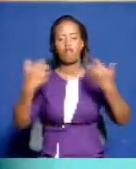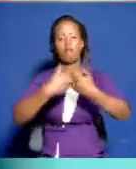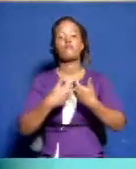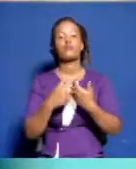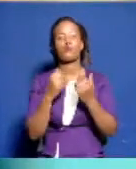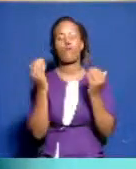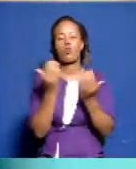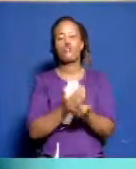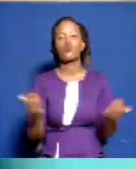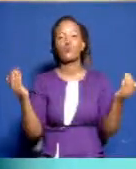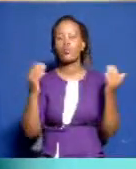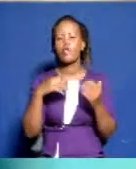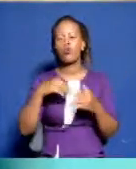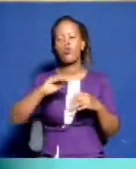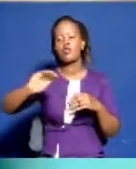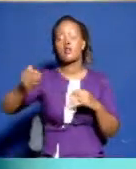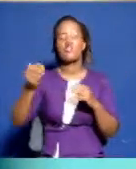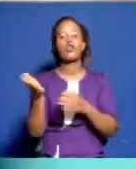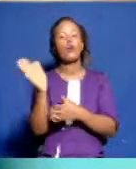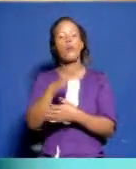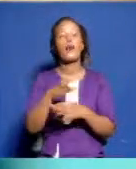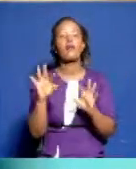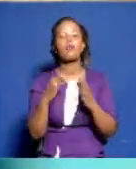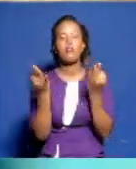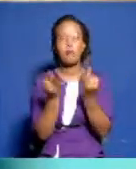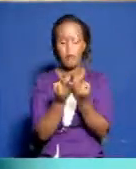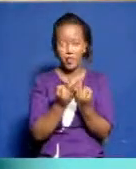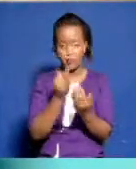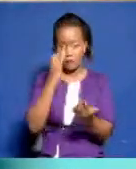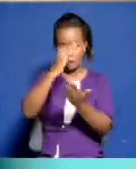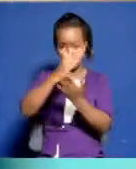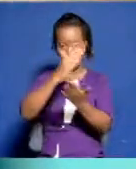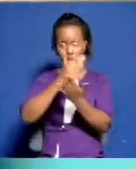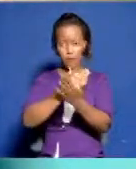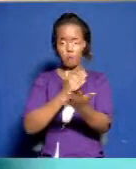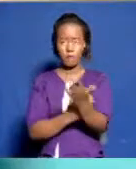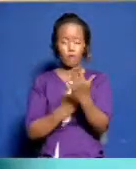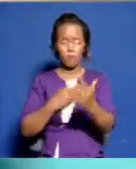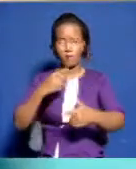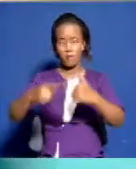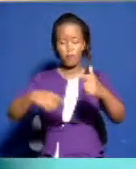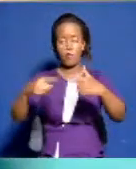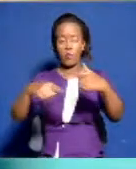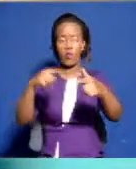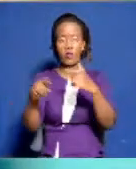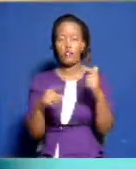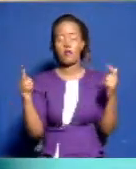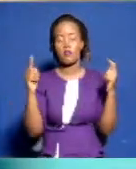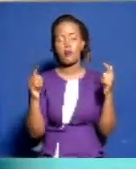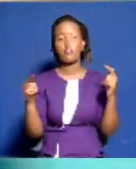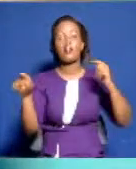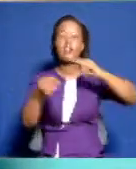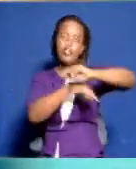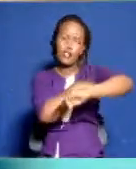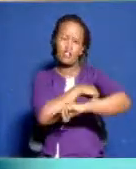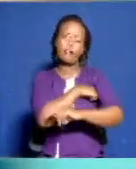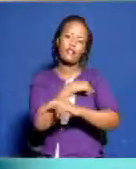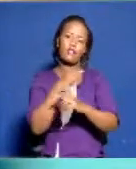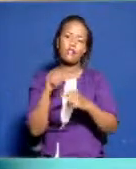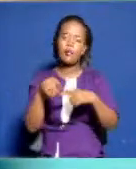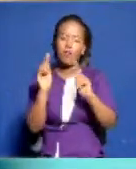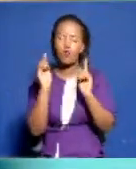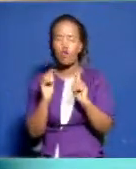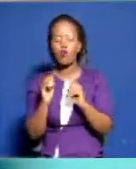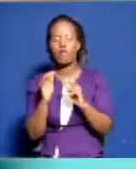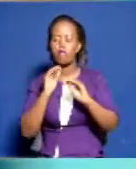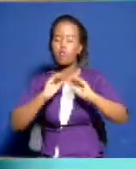to their families. A sensitization program is ongoing at the location level where chiefs are trained on how to support the